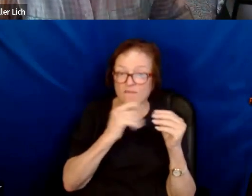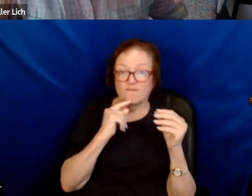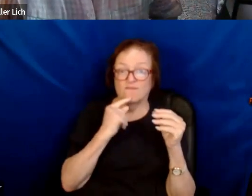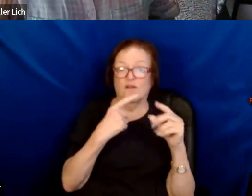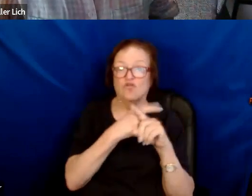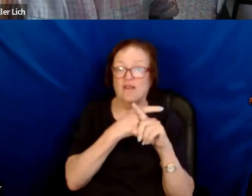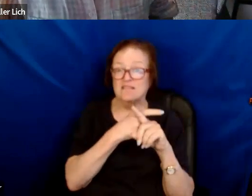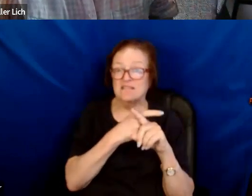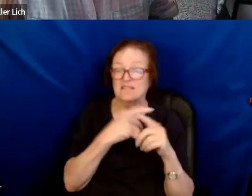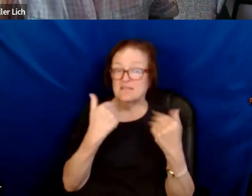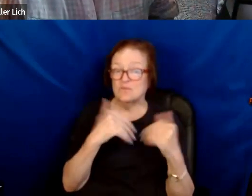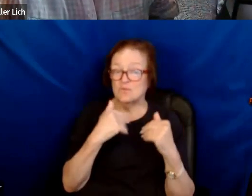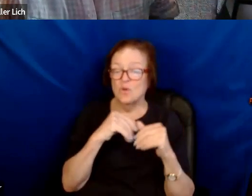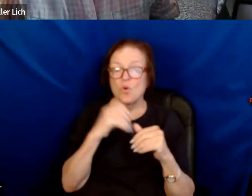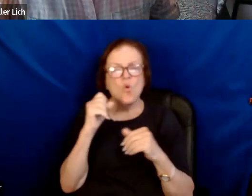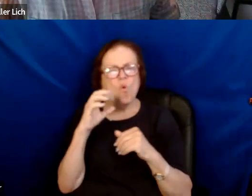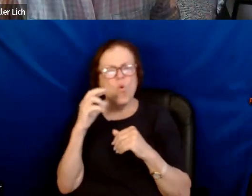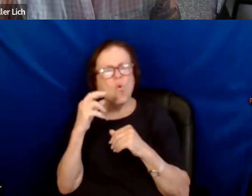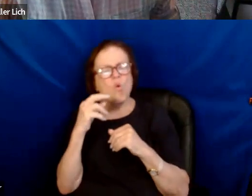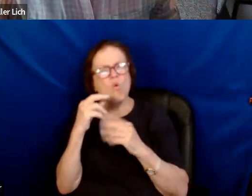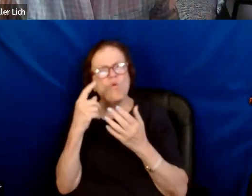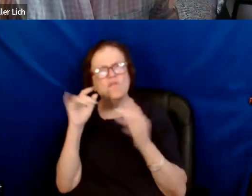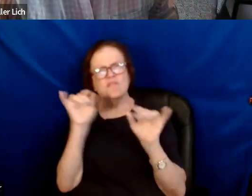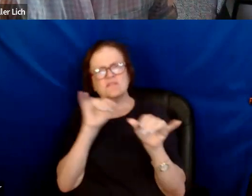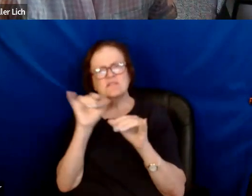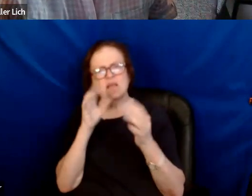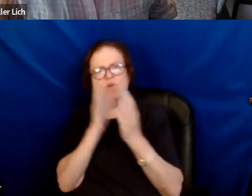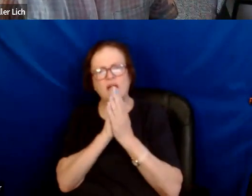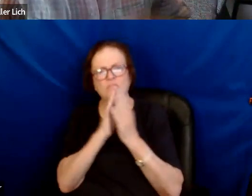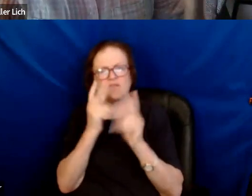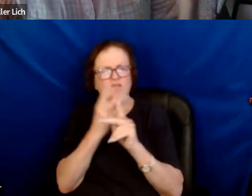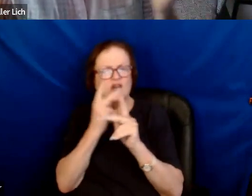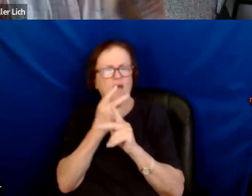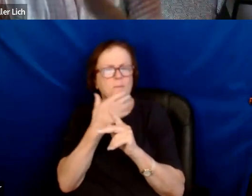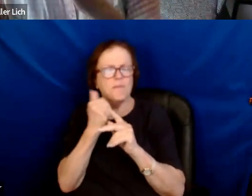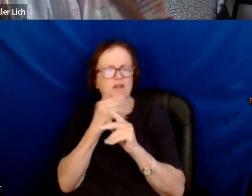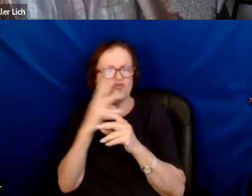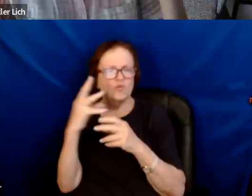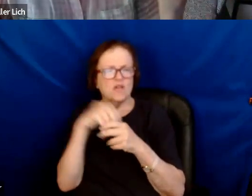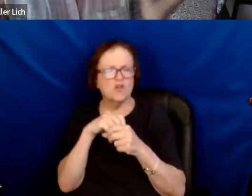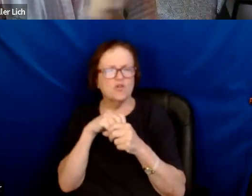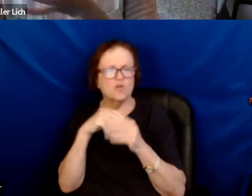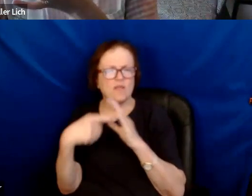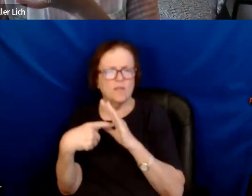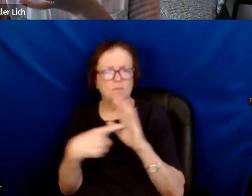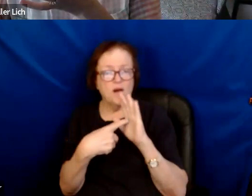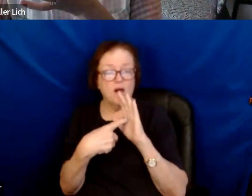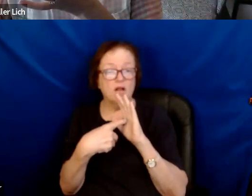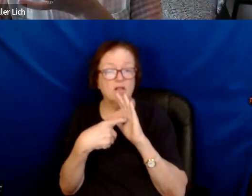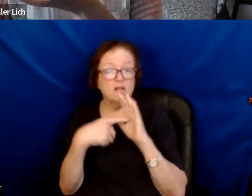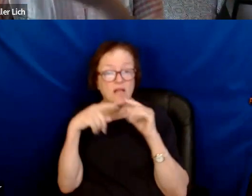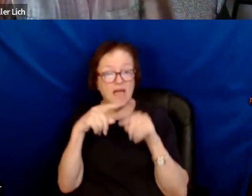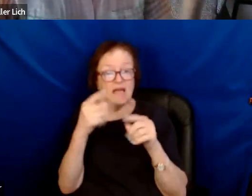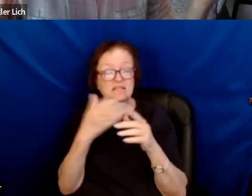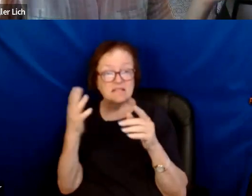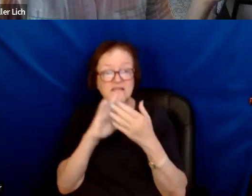it compromising our ACT teams? I mean, the same thing that's happening that I think we need to figure out how to better capture in the model is that as things get more congested,